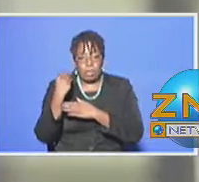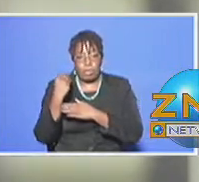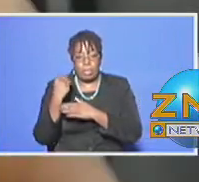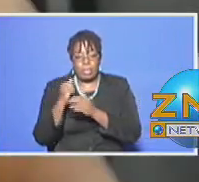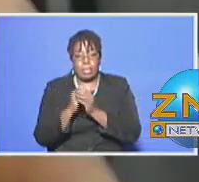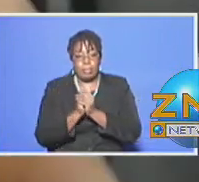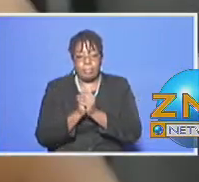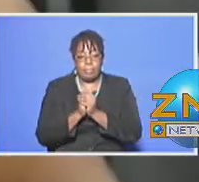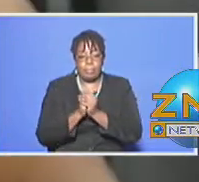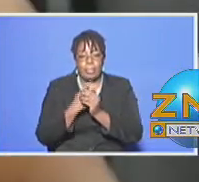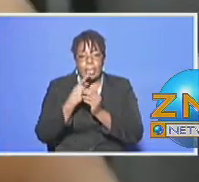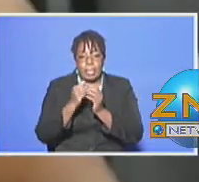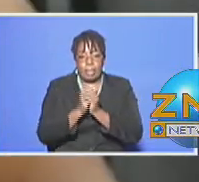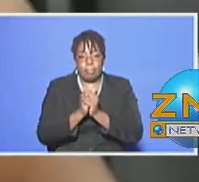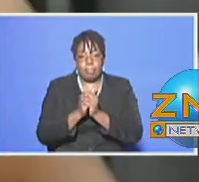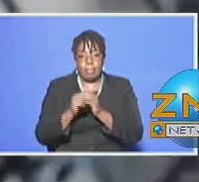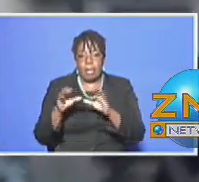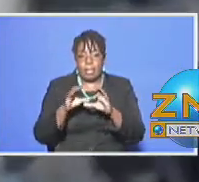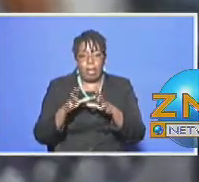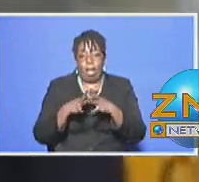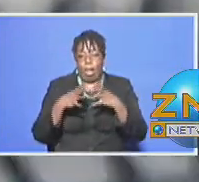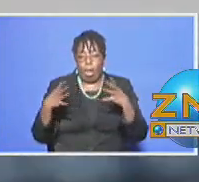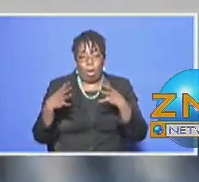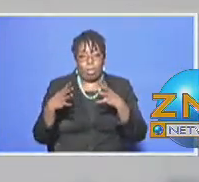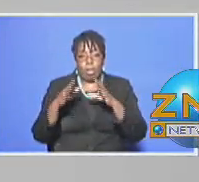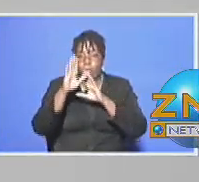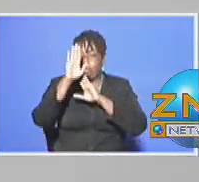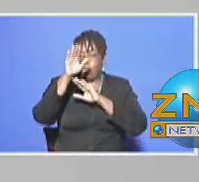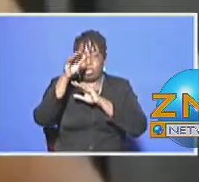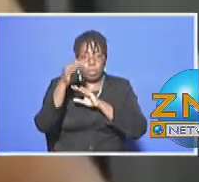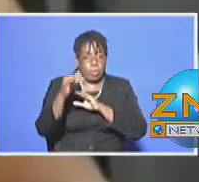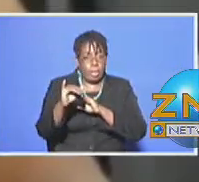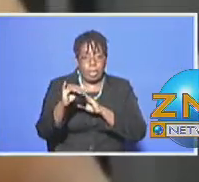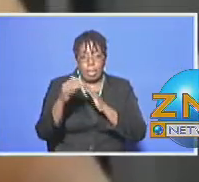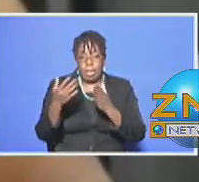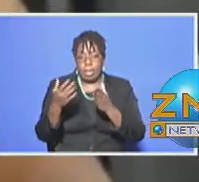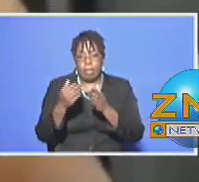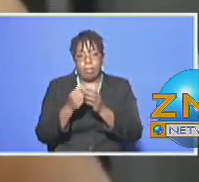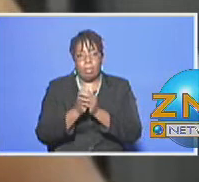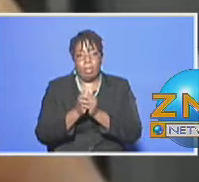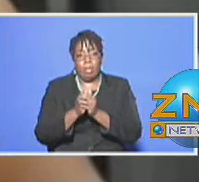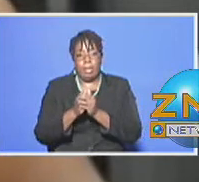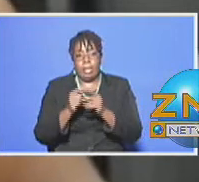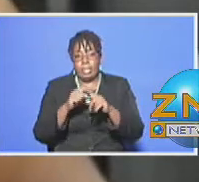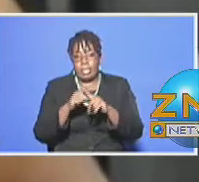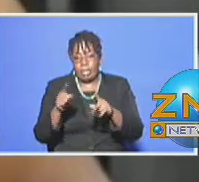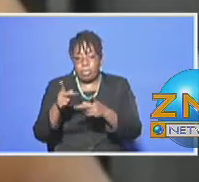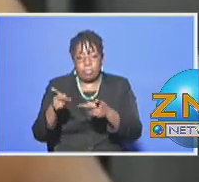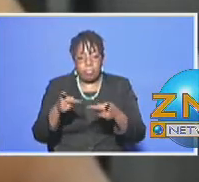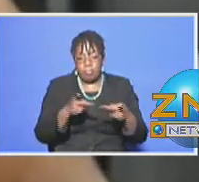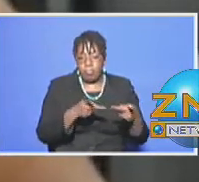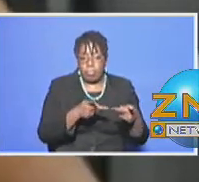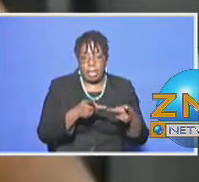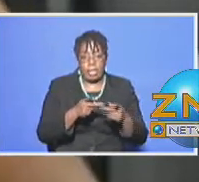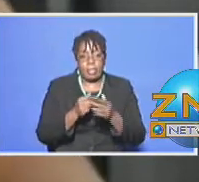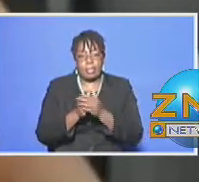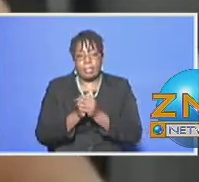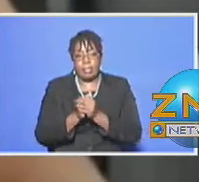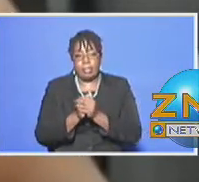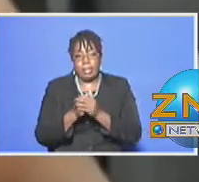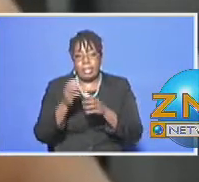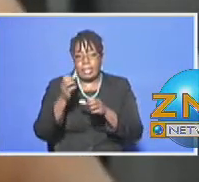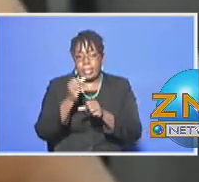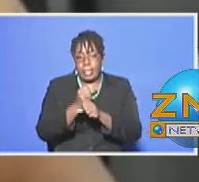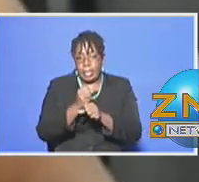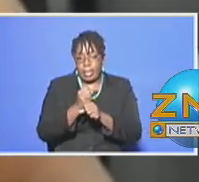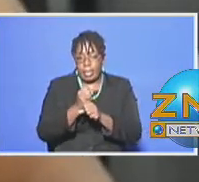teams. It was just a lot of shooting together. We were passing to each other, just working on playing together because we're different positions. So setting some screens for him, rolling to the rim, picking